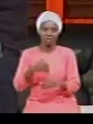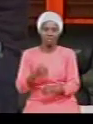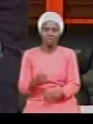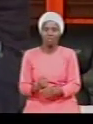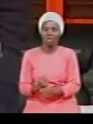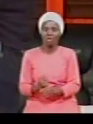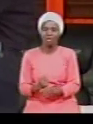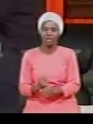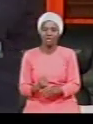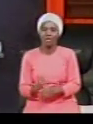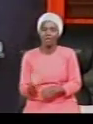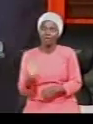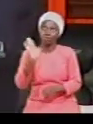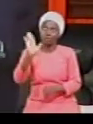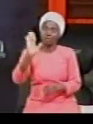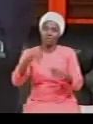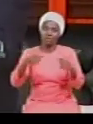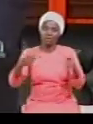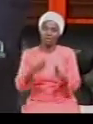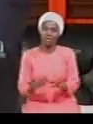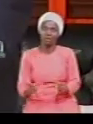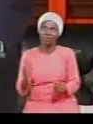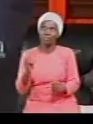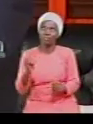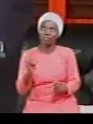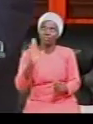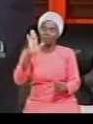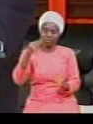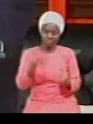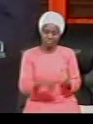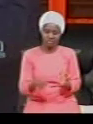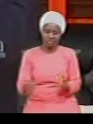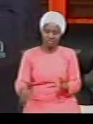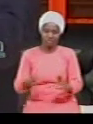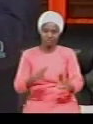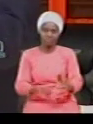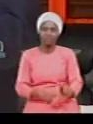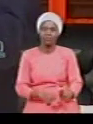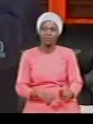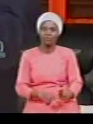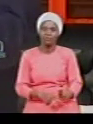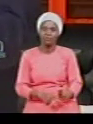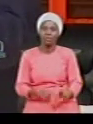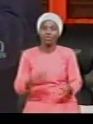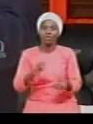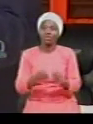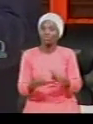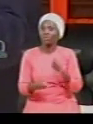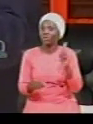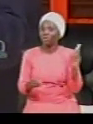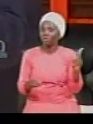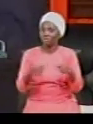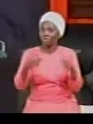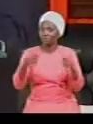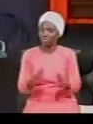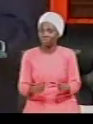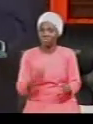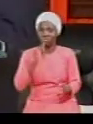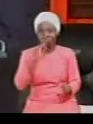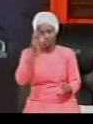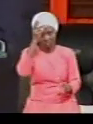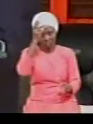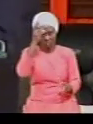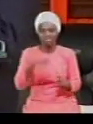make thine enemies the footstool. Number one enemy is Satan. And